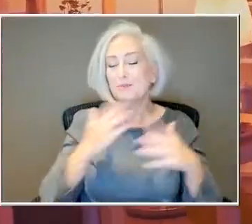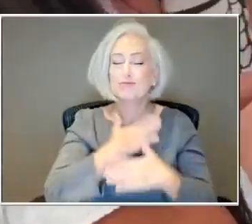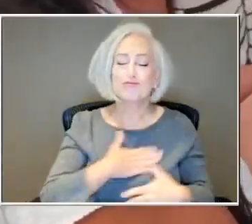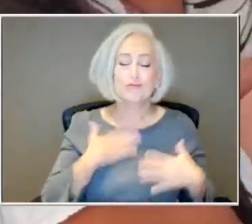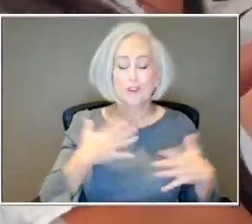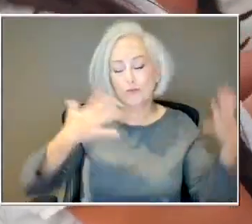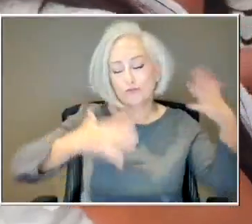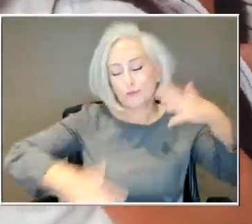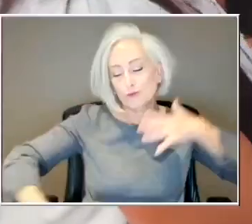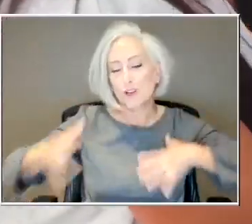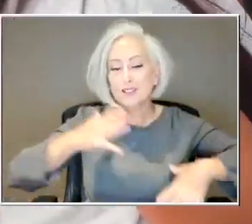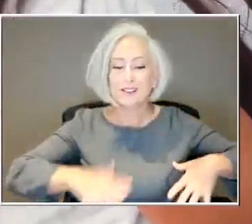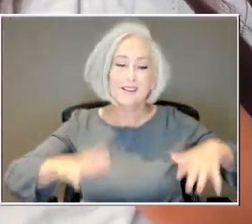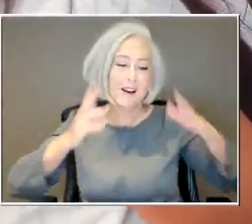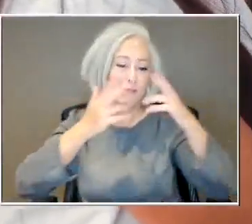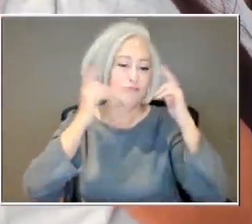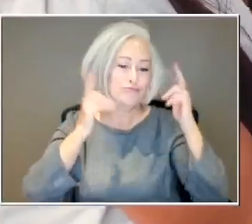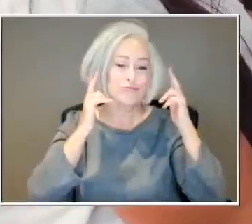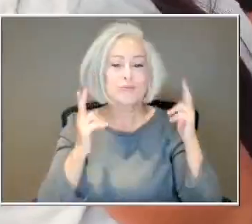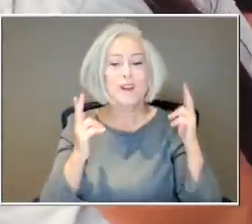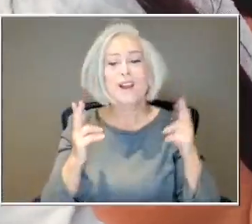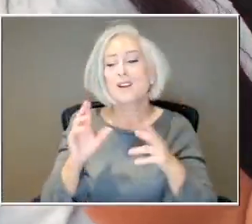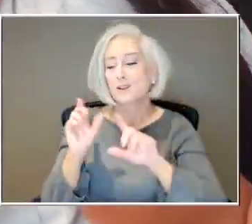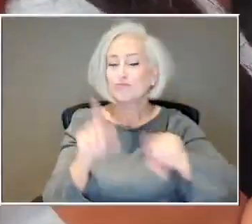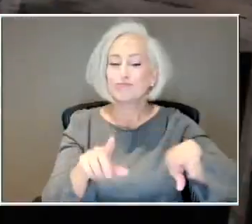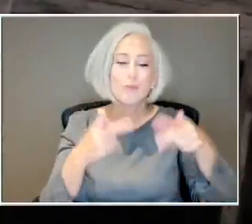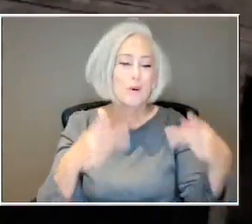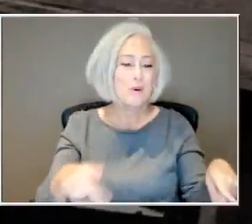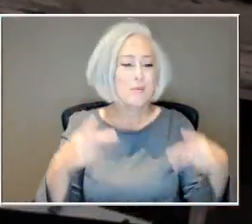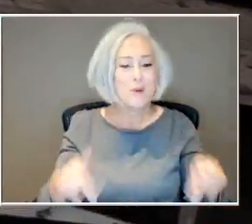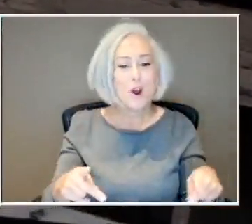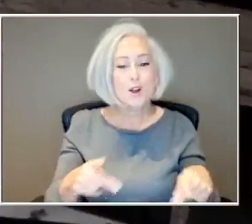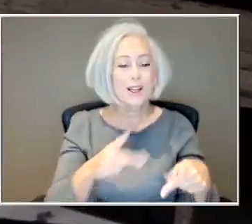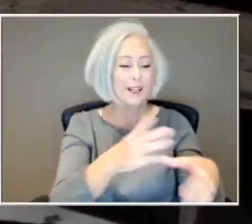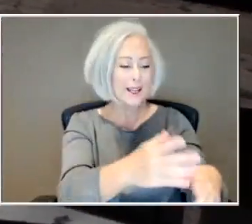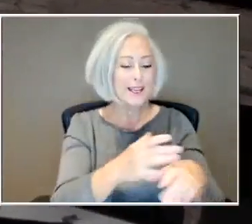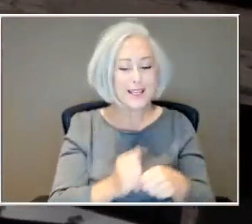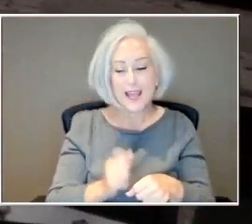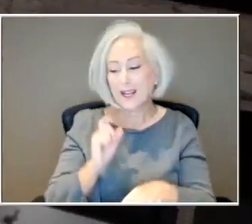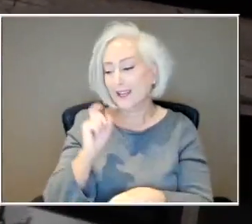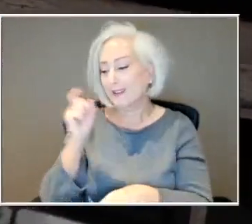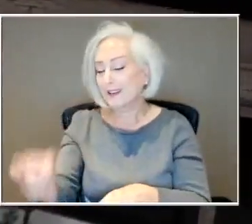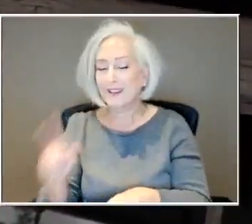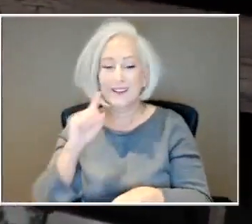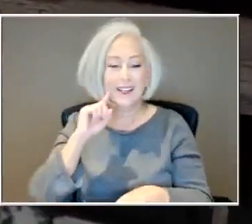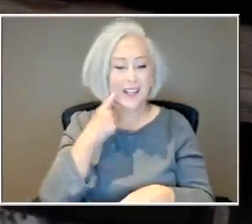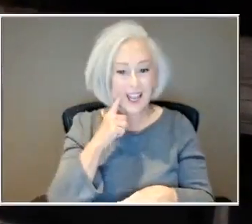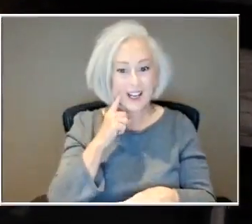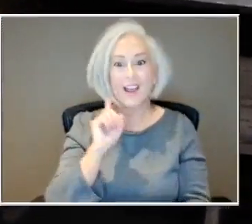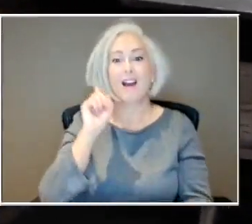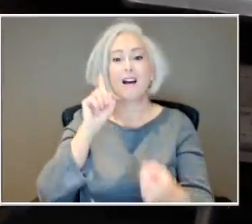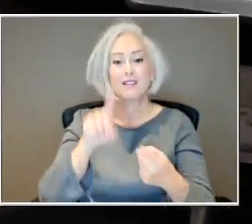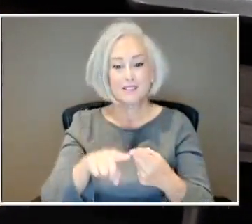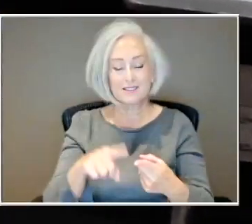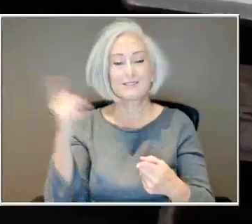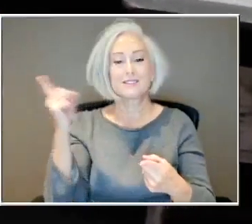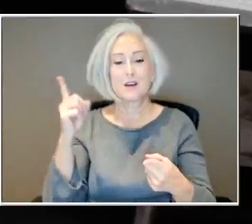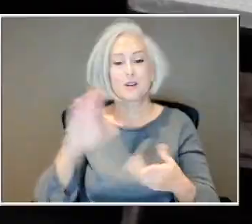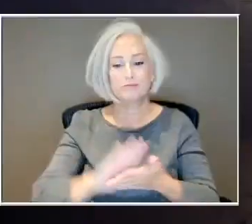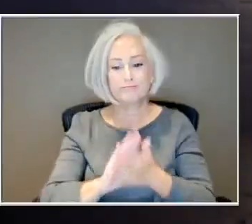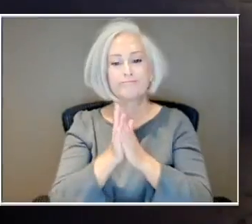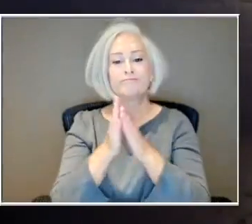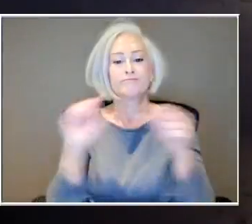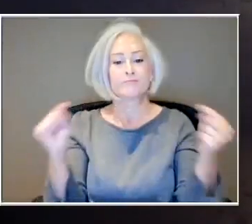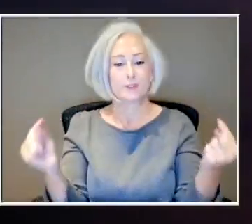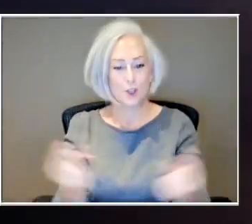parties, giving, and getting candy. It's all fun and games, though, until someone gets hurt. Over the next 30 minutes, we're going to offer expert advice